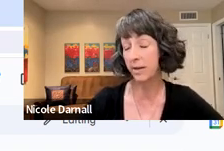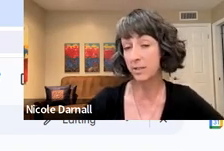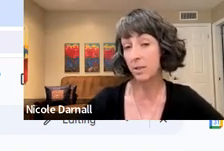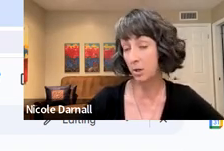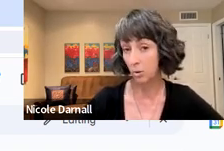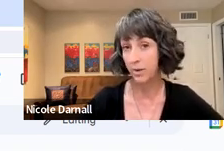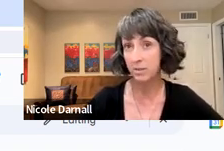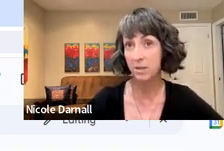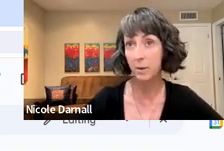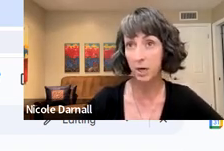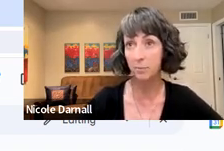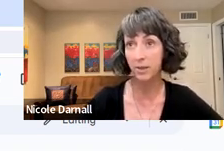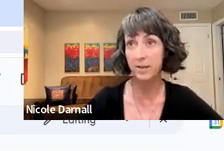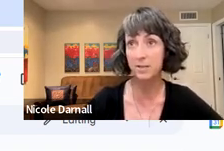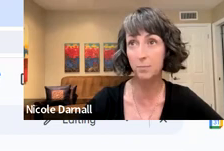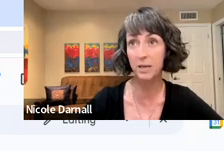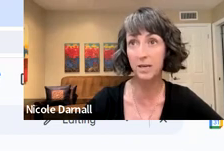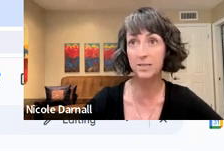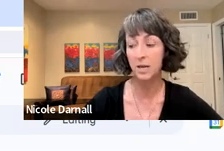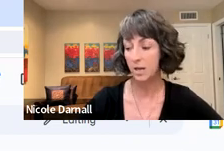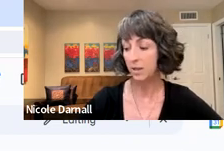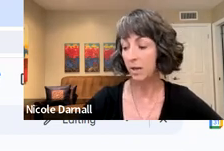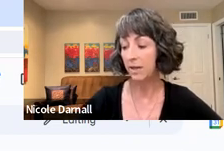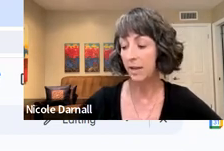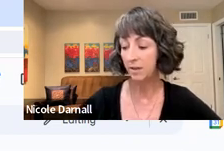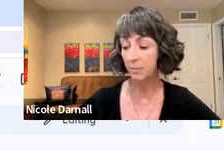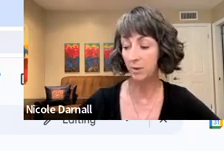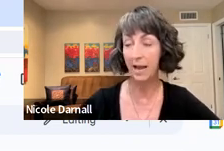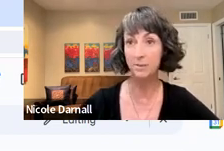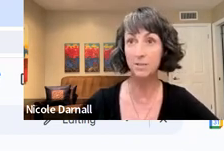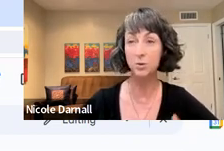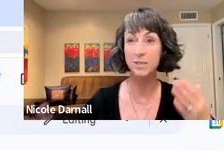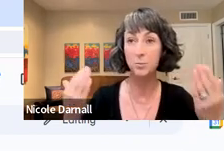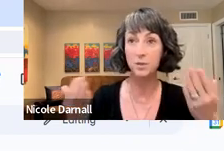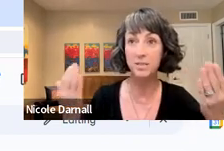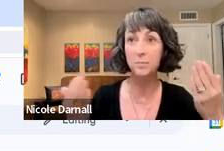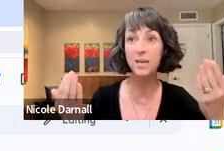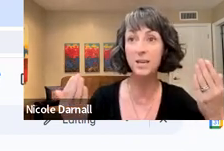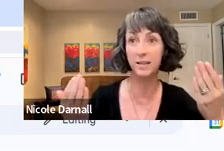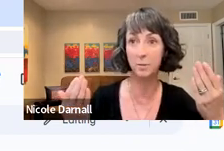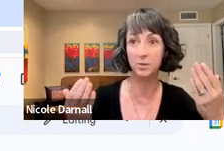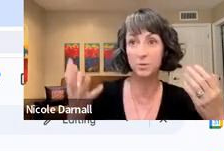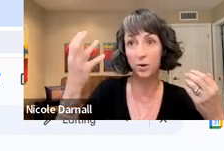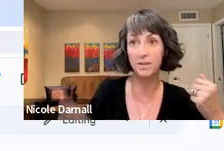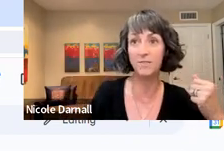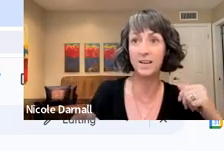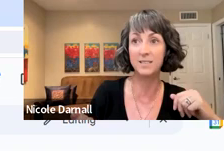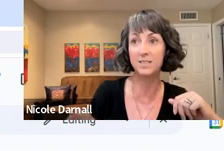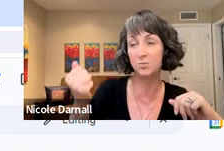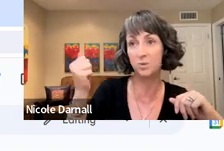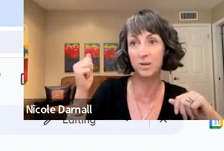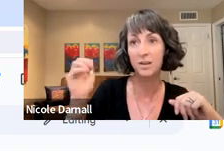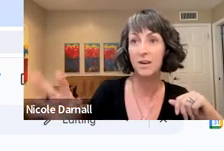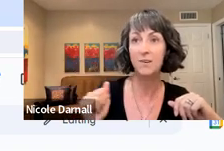but it creates a lot of noise in the marketplace, because inevitably what happens is you end up with these competing labels, one